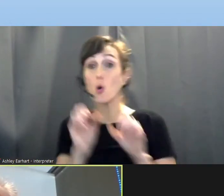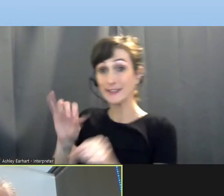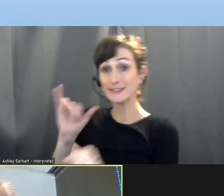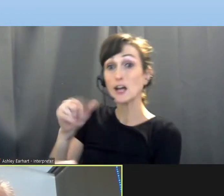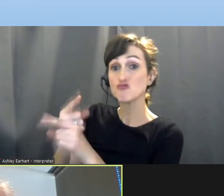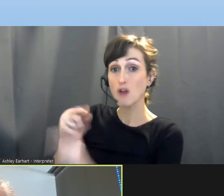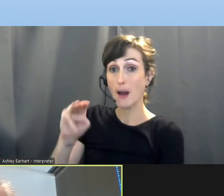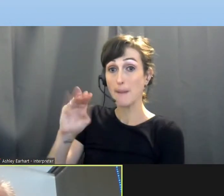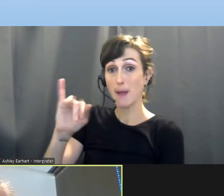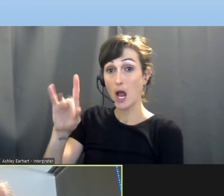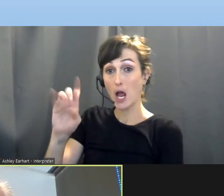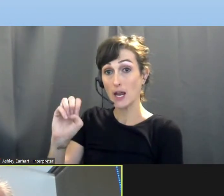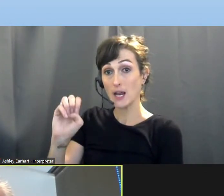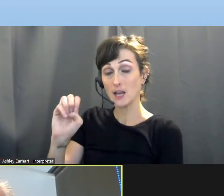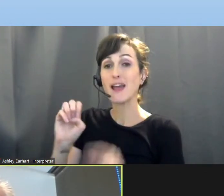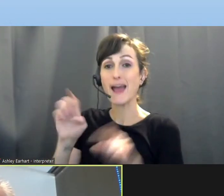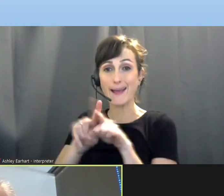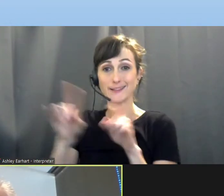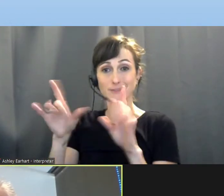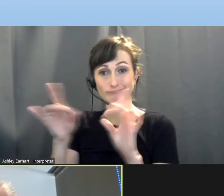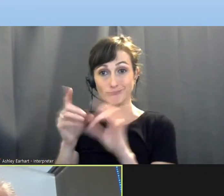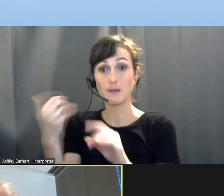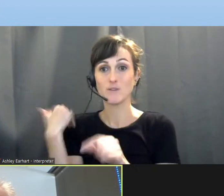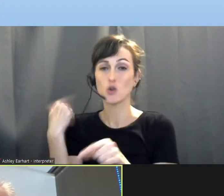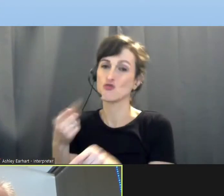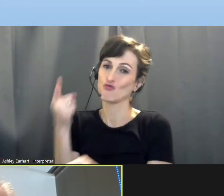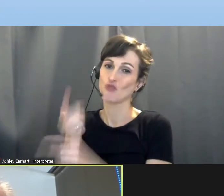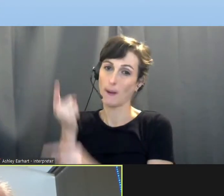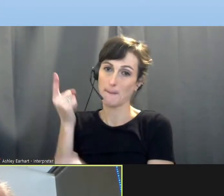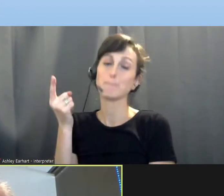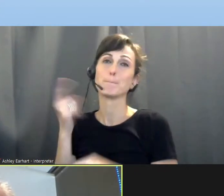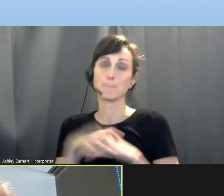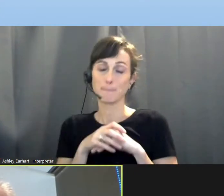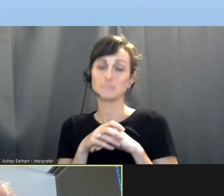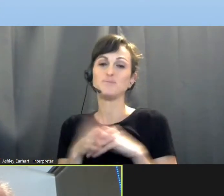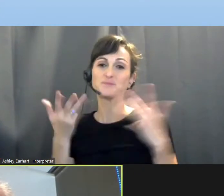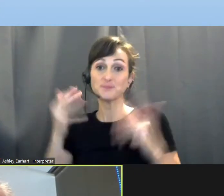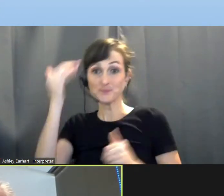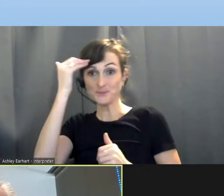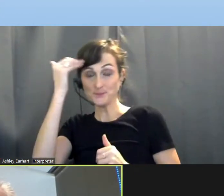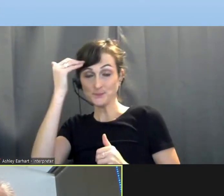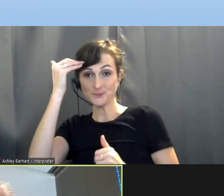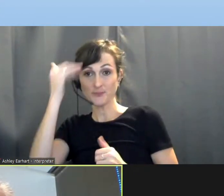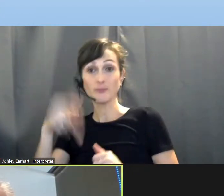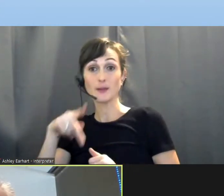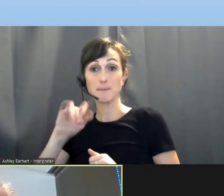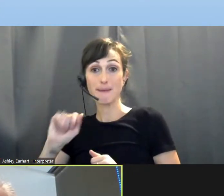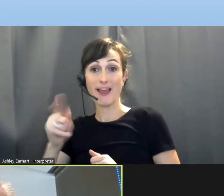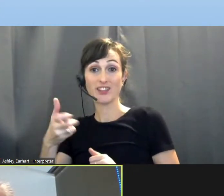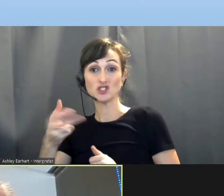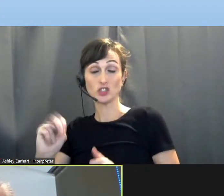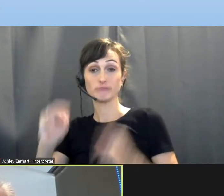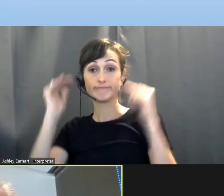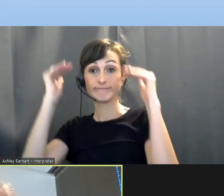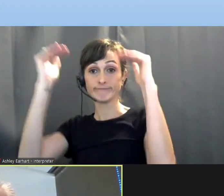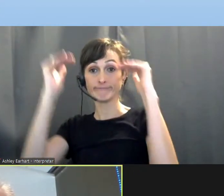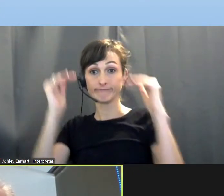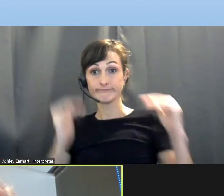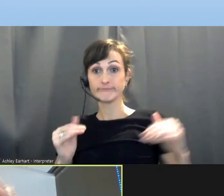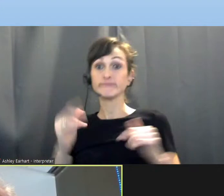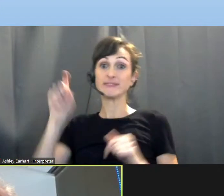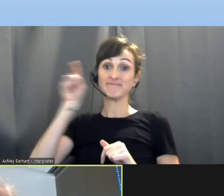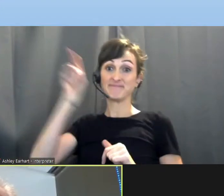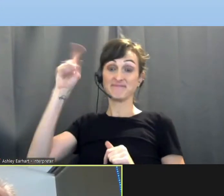And as stated earlier, you're right. We know the hierarchy of pathogens and what's difficult to kill and